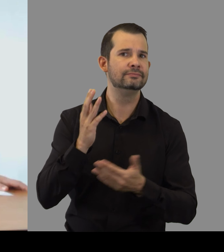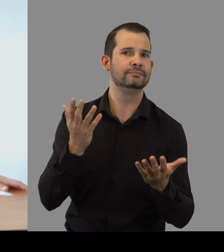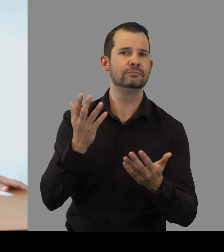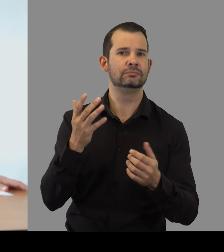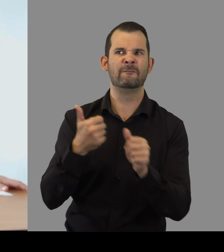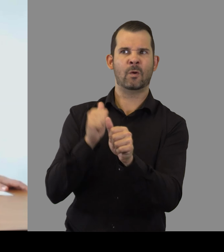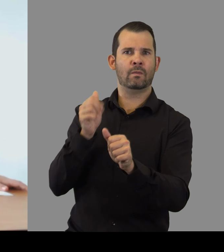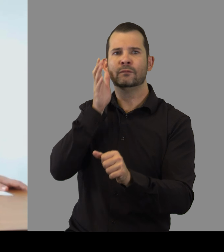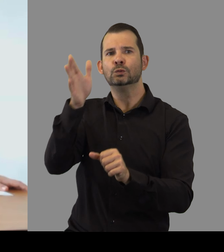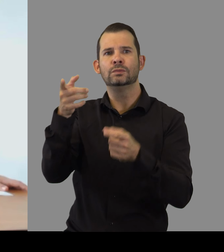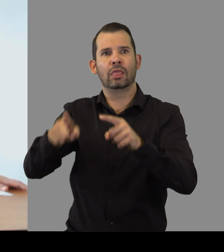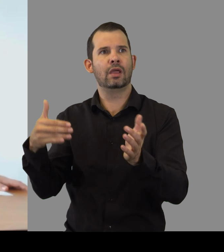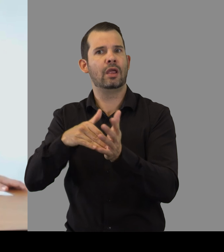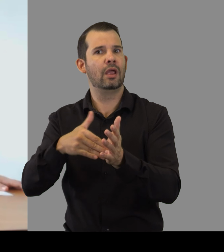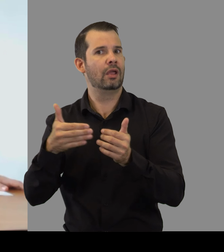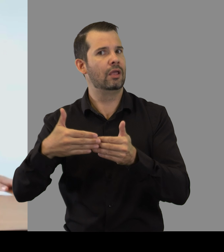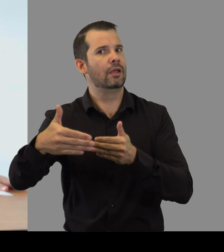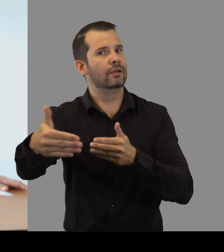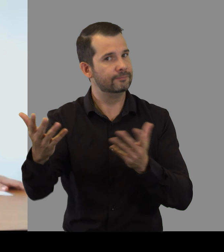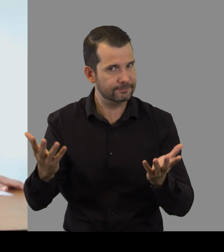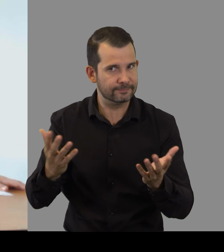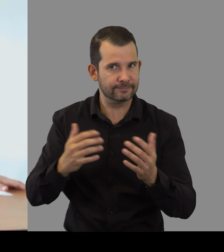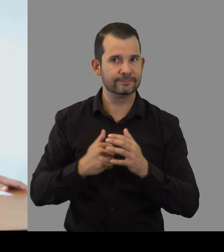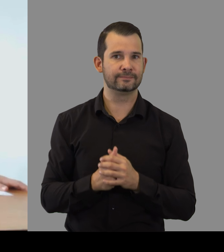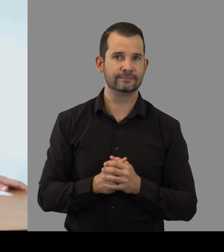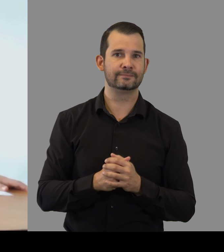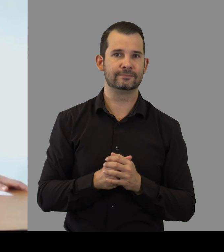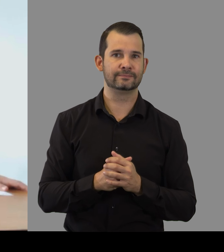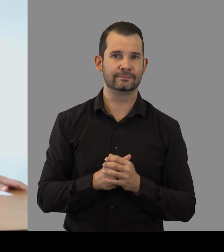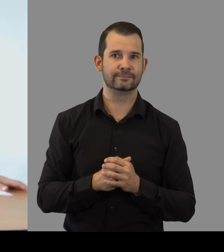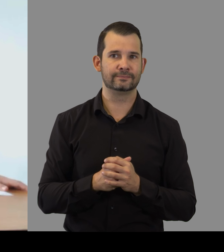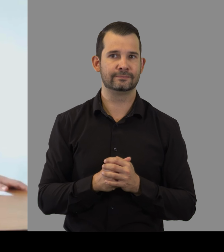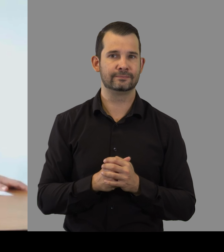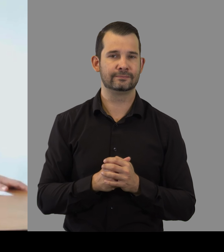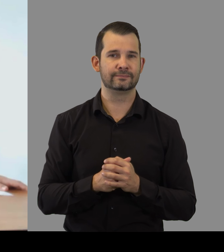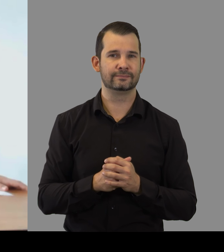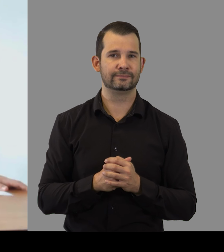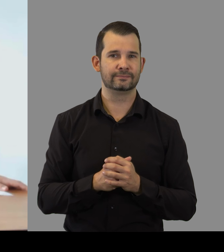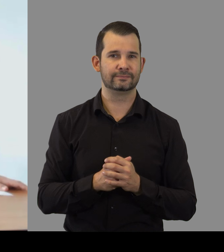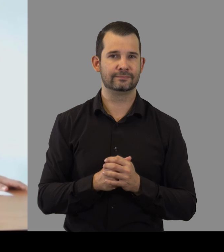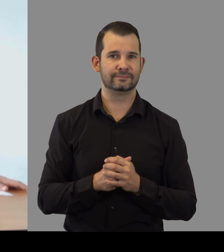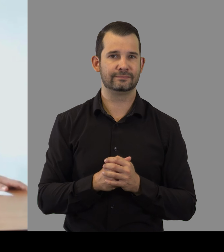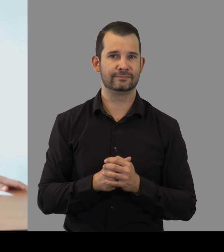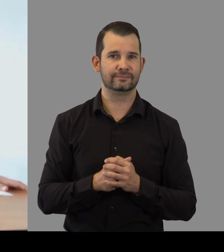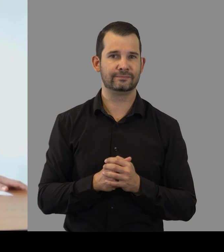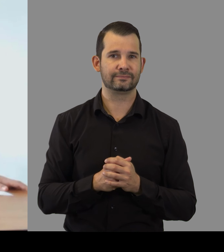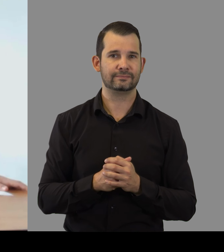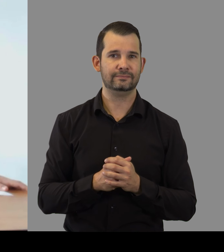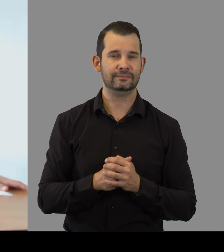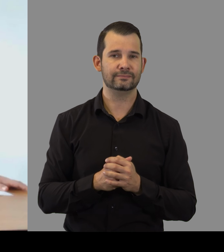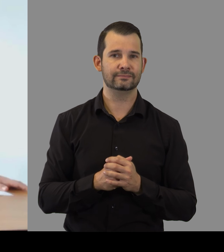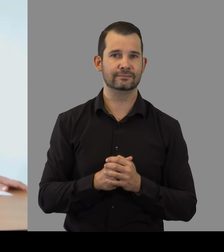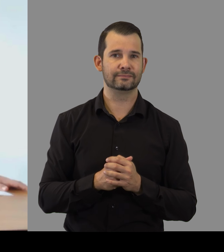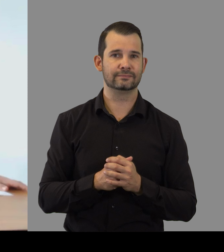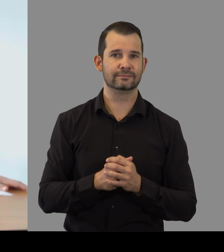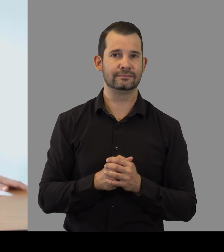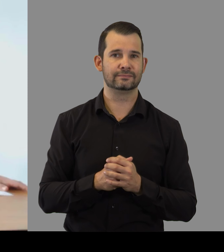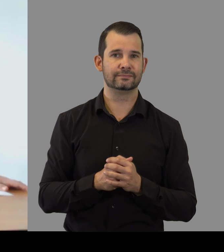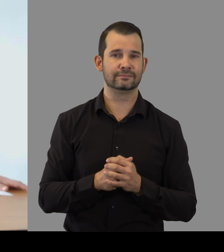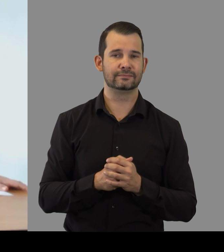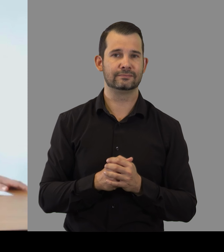require staff to receive human rights training in order to avoid such future incidents